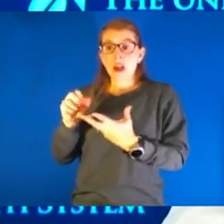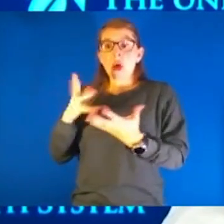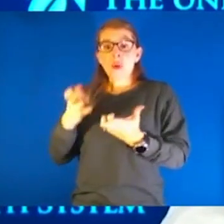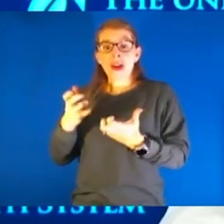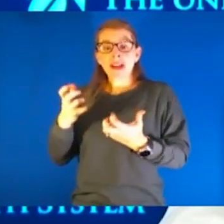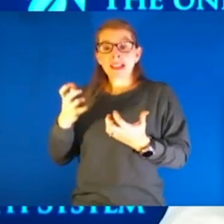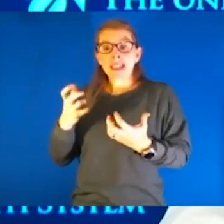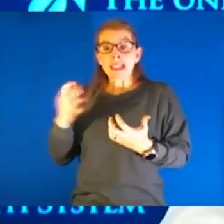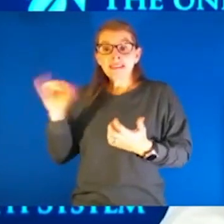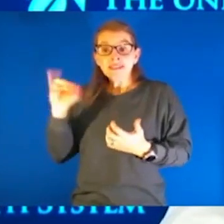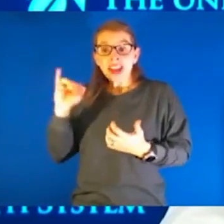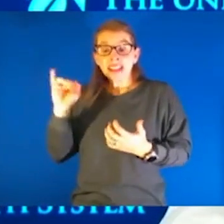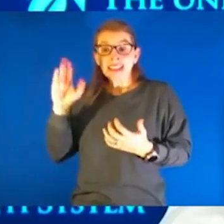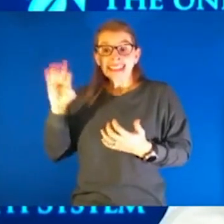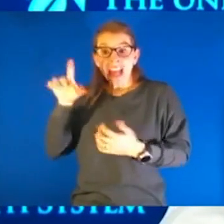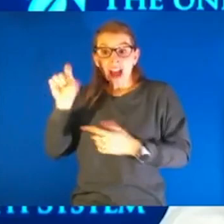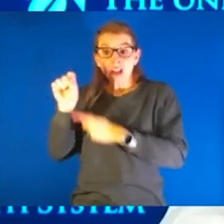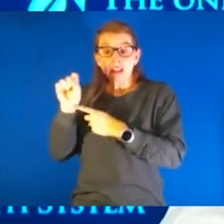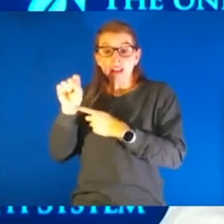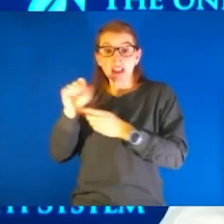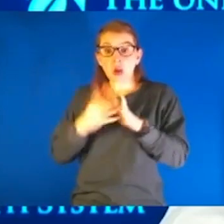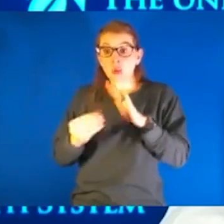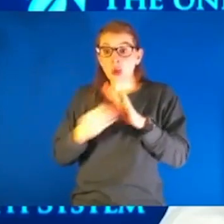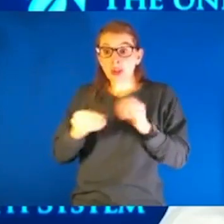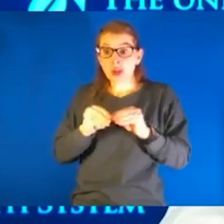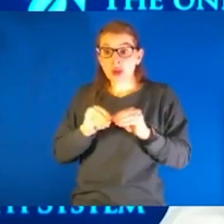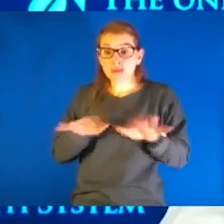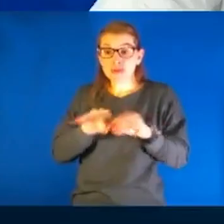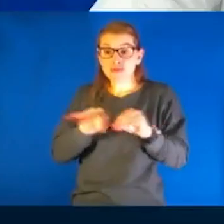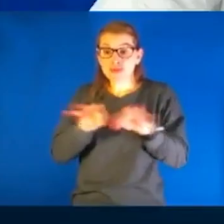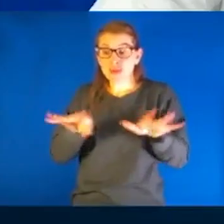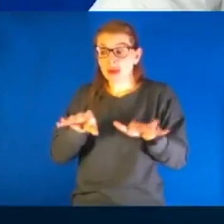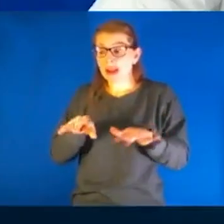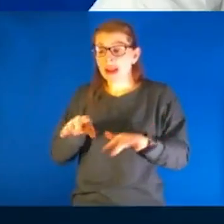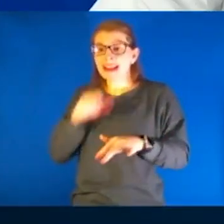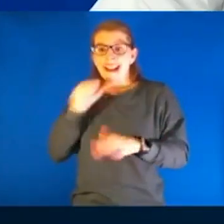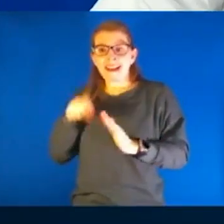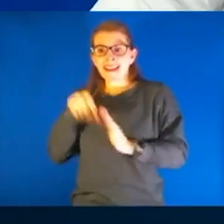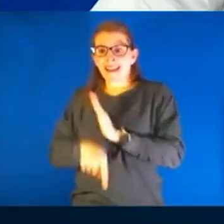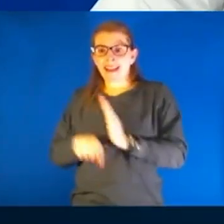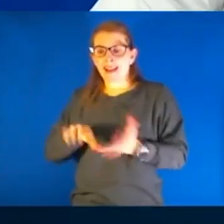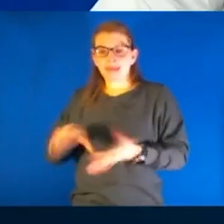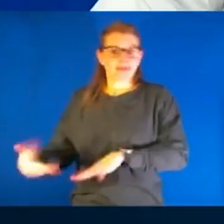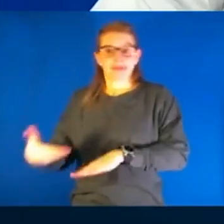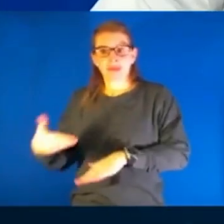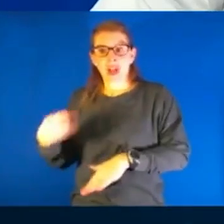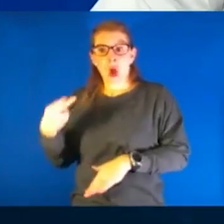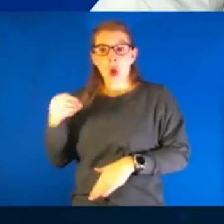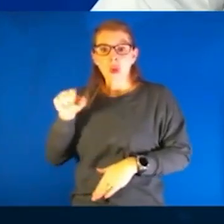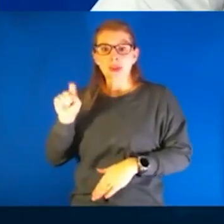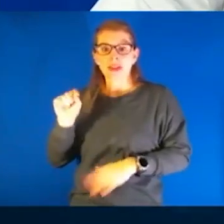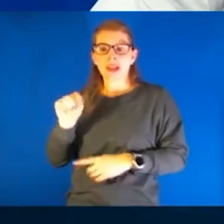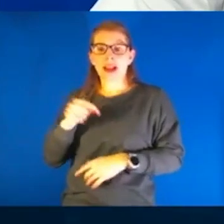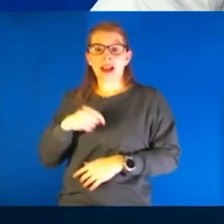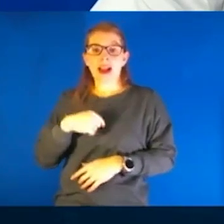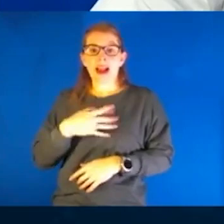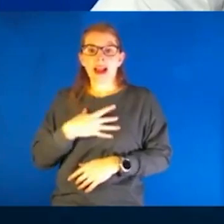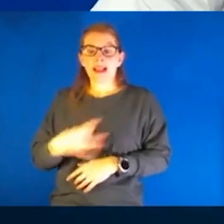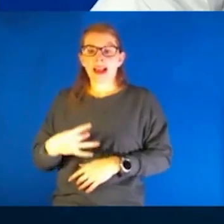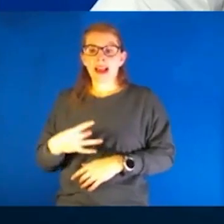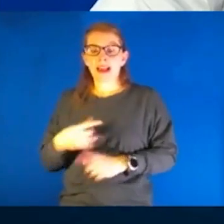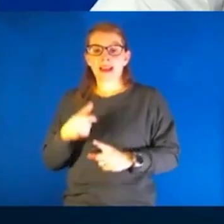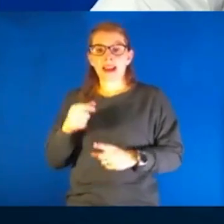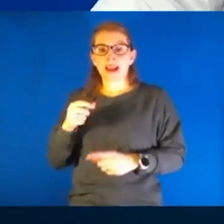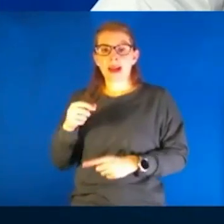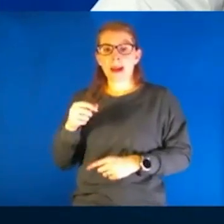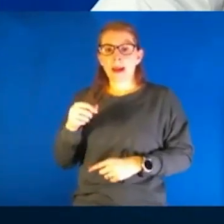reproduce. Hawkeye, it could be a long time before viruses get that smart. Yeah, I love when we anthropomorphize the viruses.